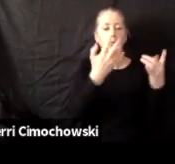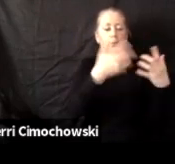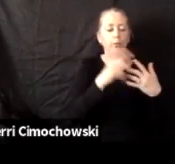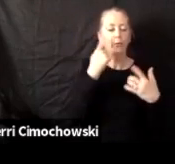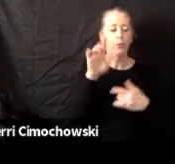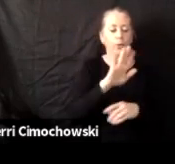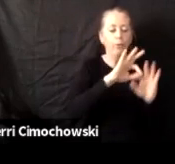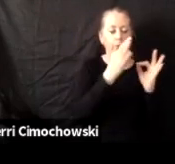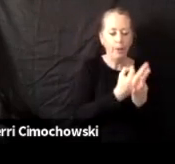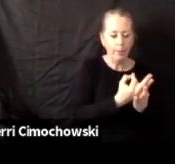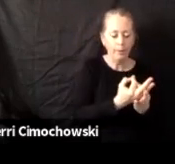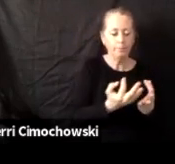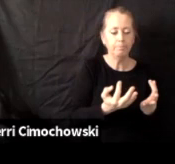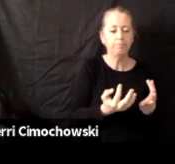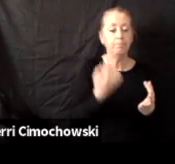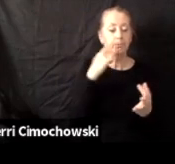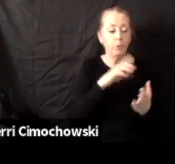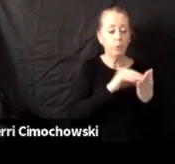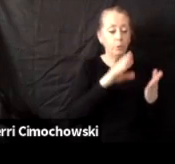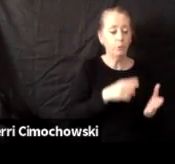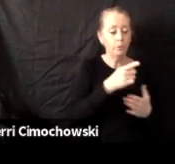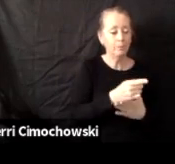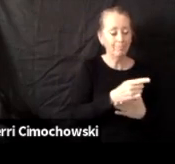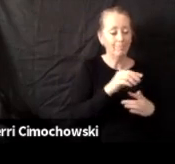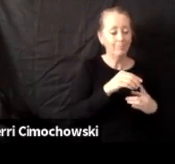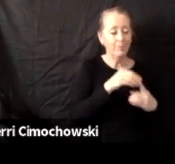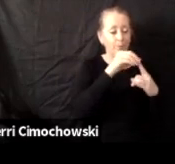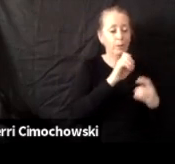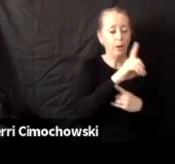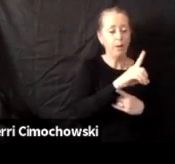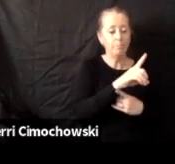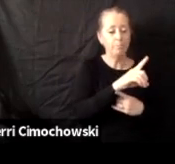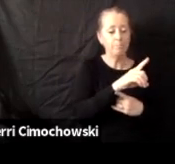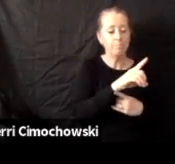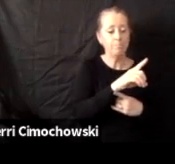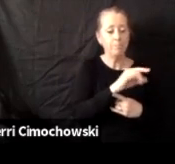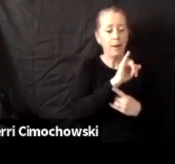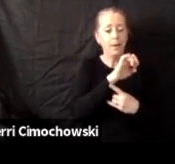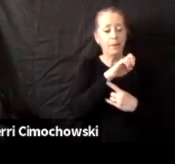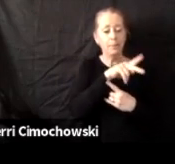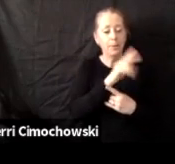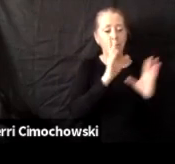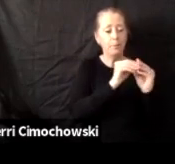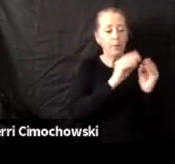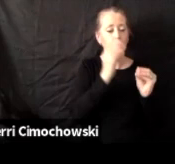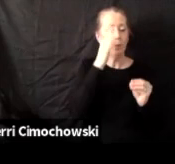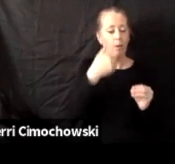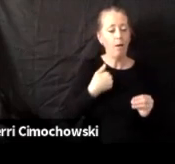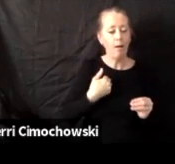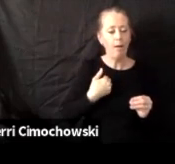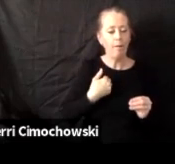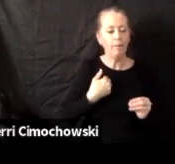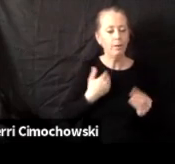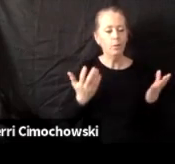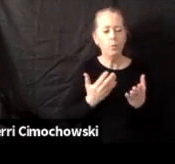is where you're at right now. For students in special education, most of us will have IEP meetings talking about what support may look like